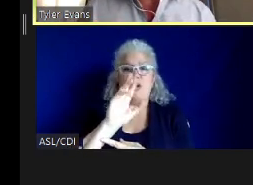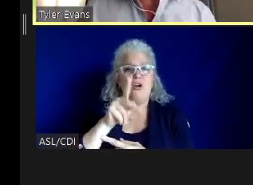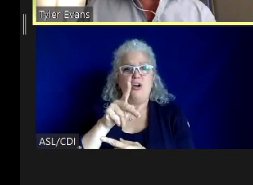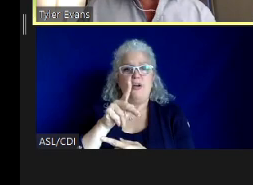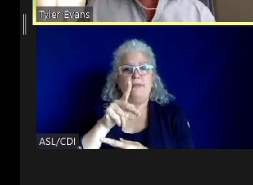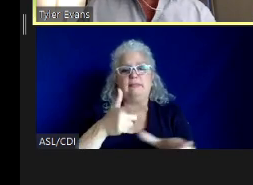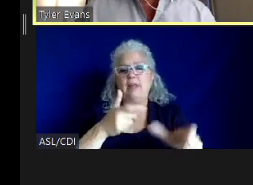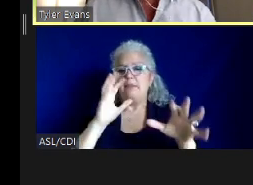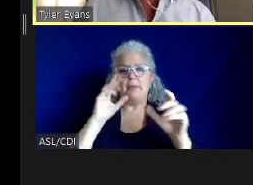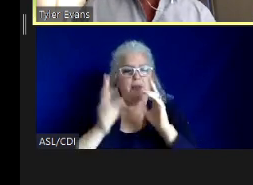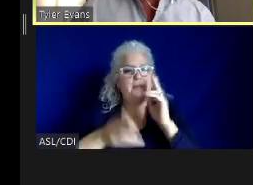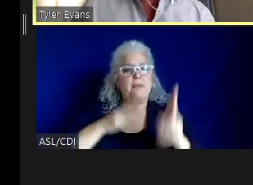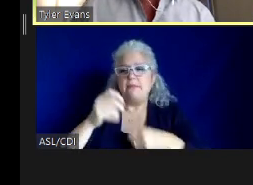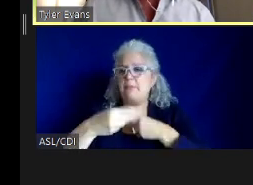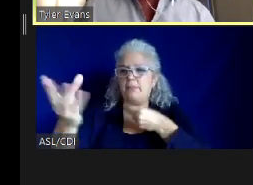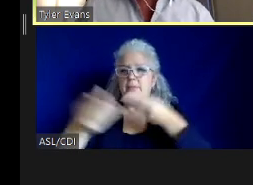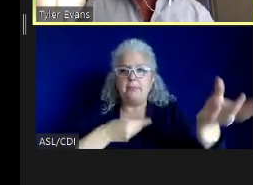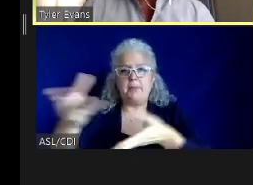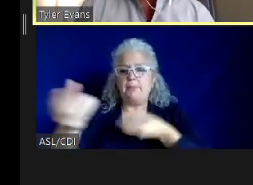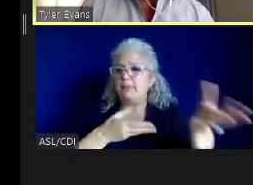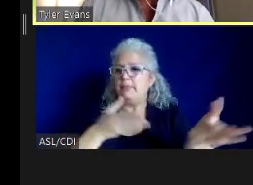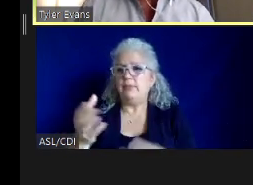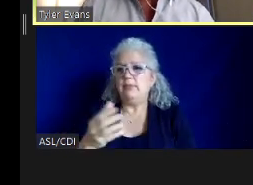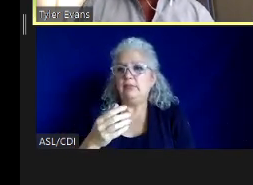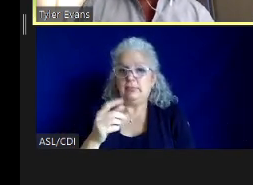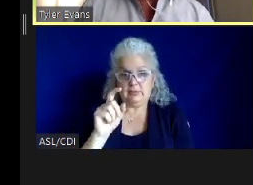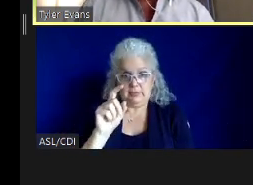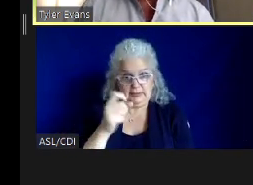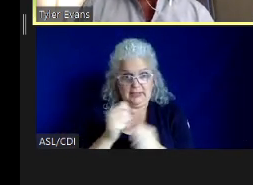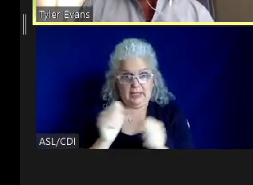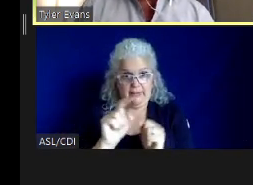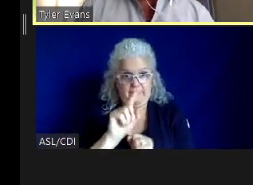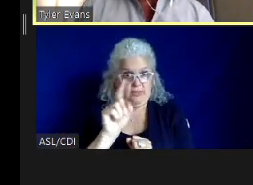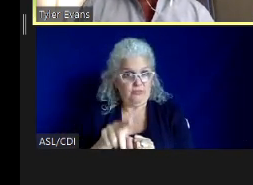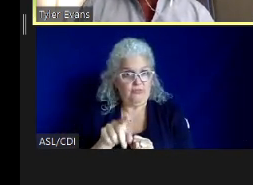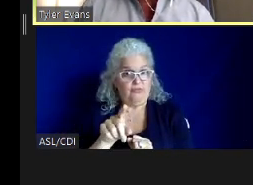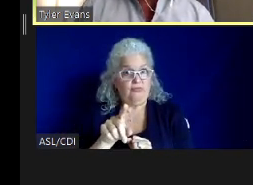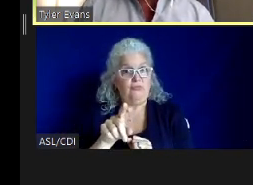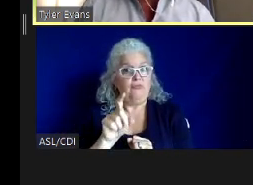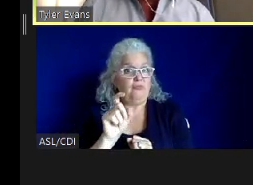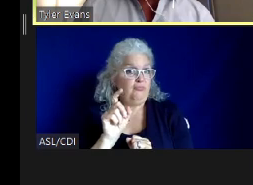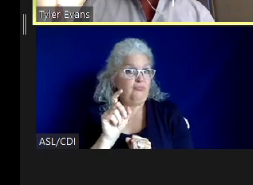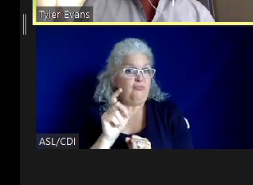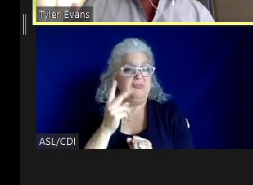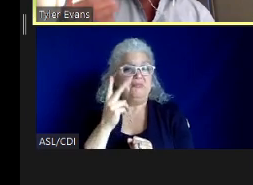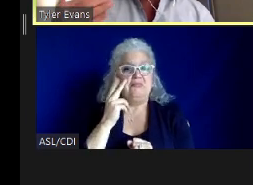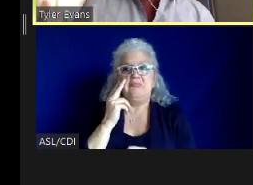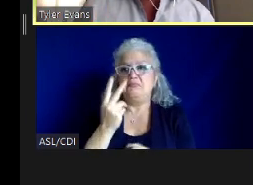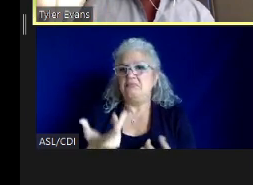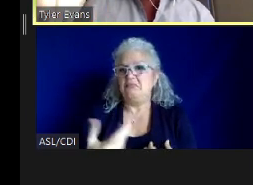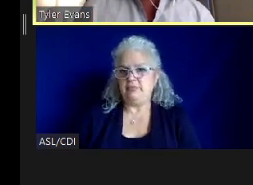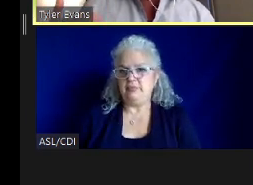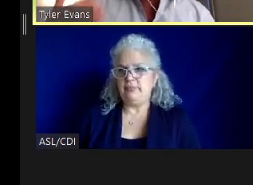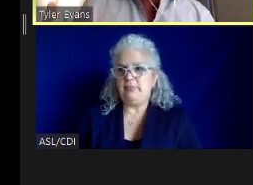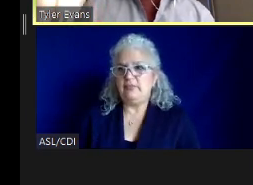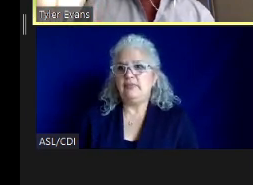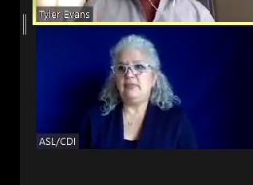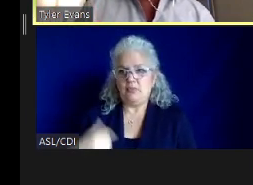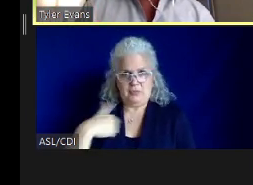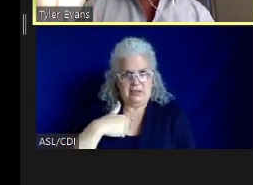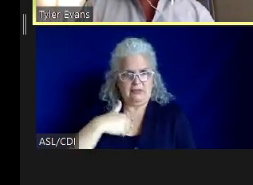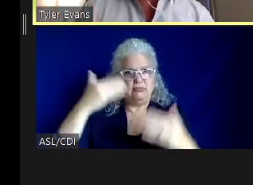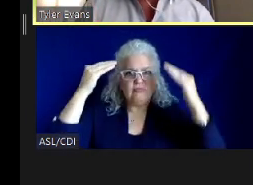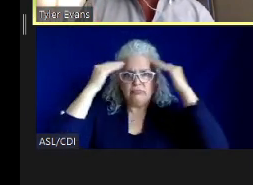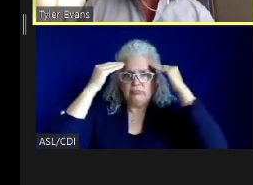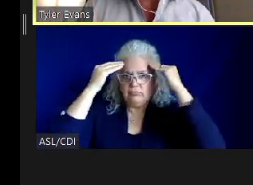on the federal level. So just really being mindful of this speed, and and really kind of socializing this to the community. Is it really